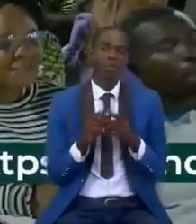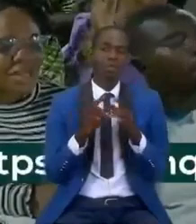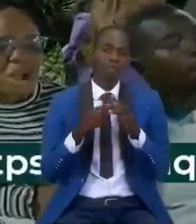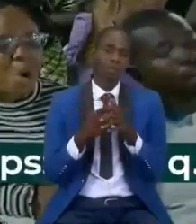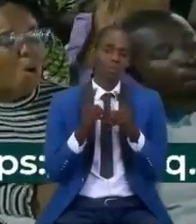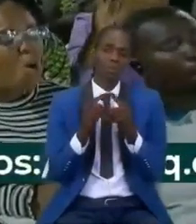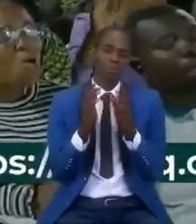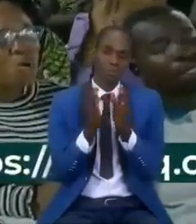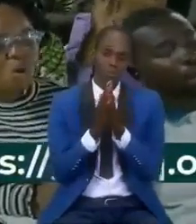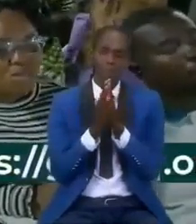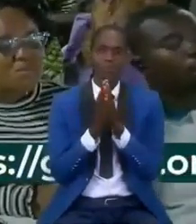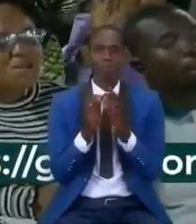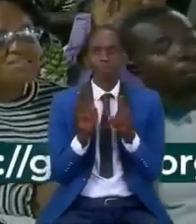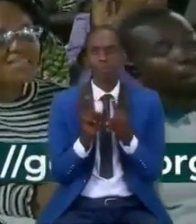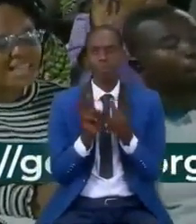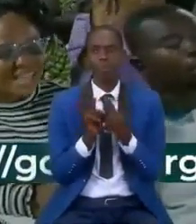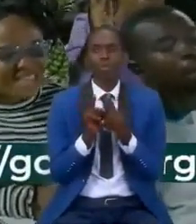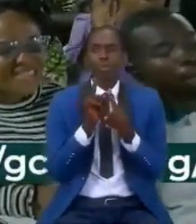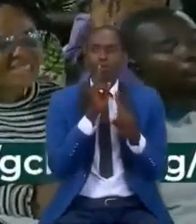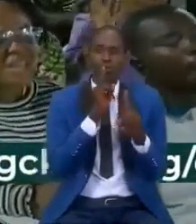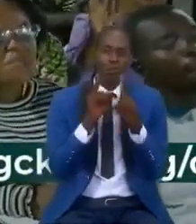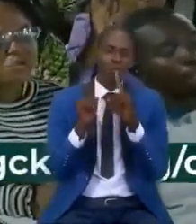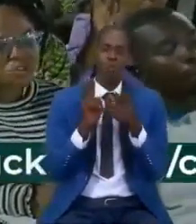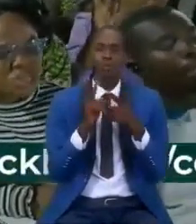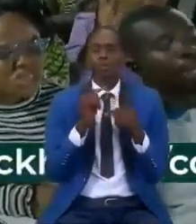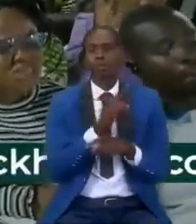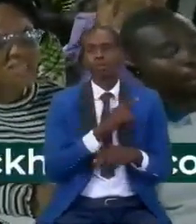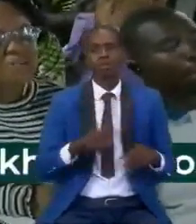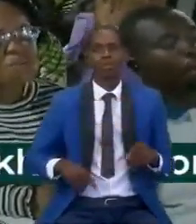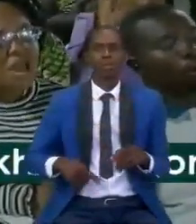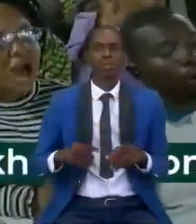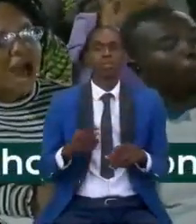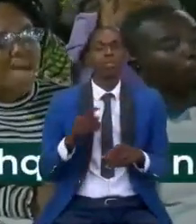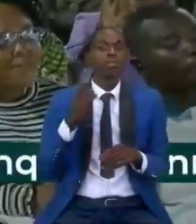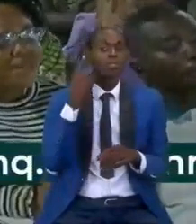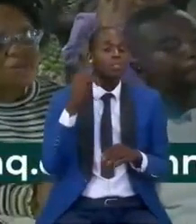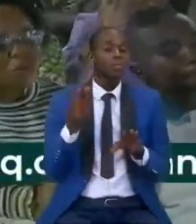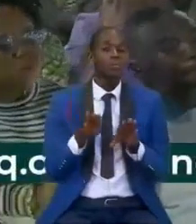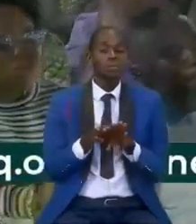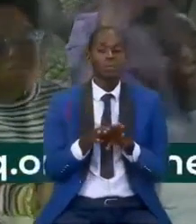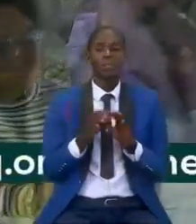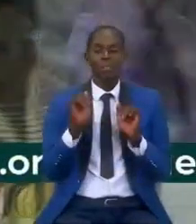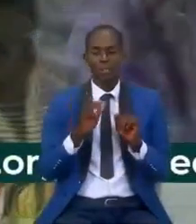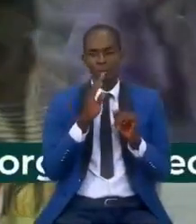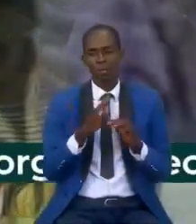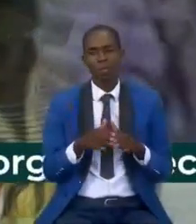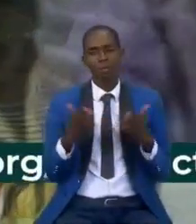towards the end, at the extreme that side, can I see? If you are finished, wave your hand at me.